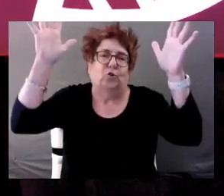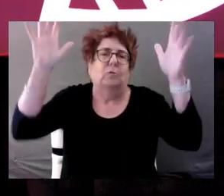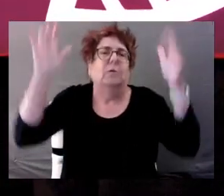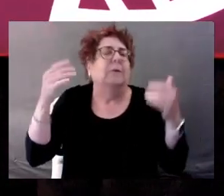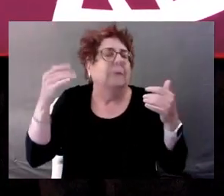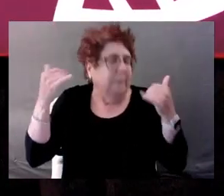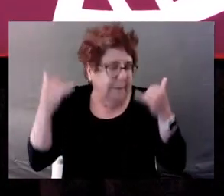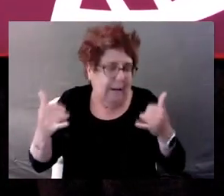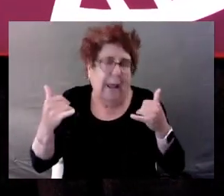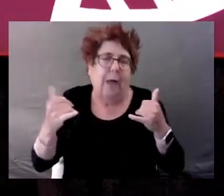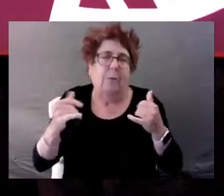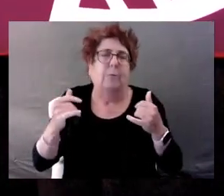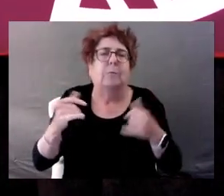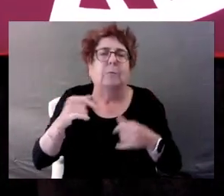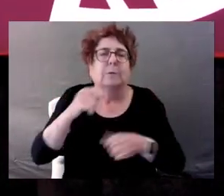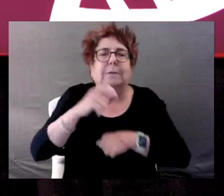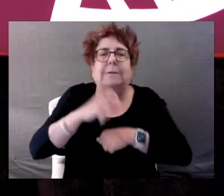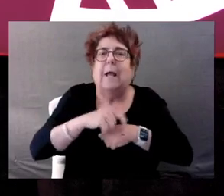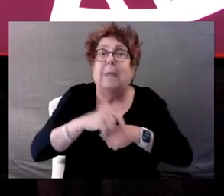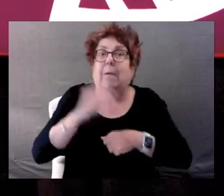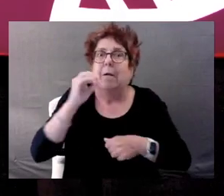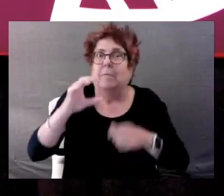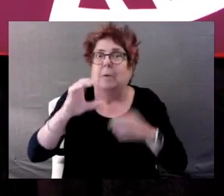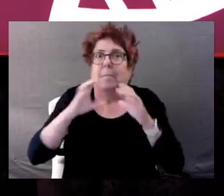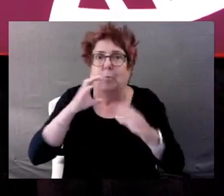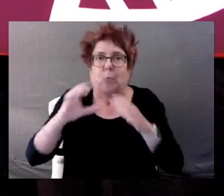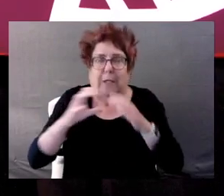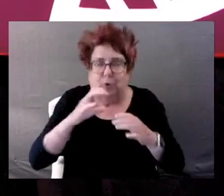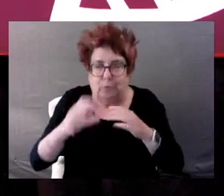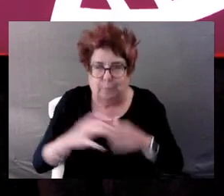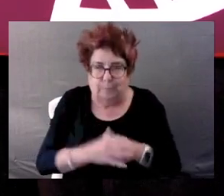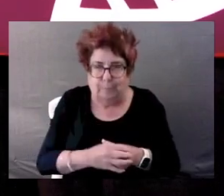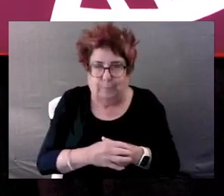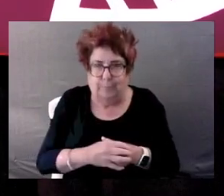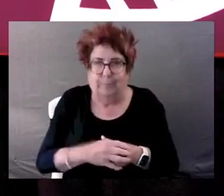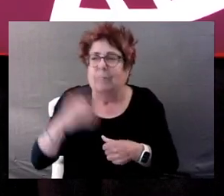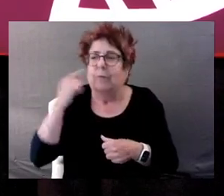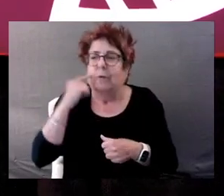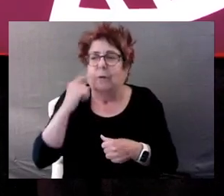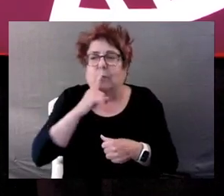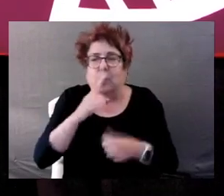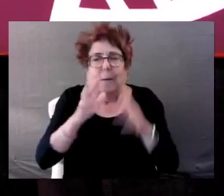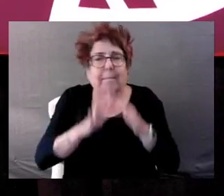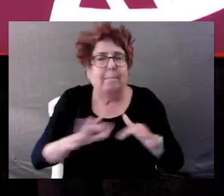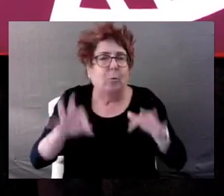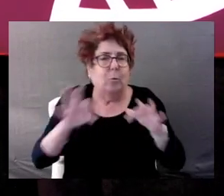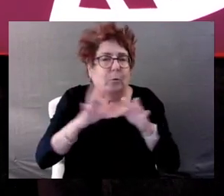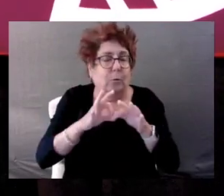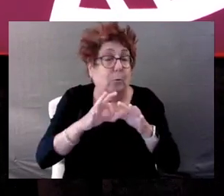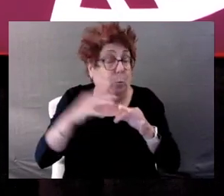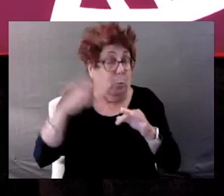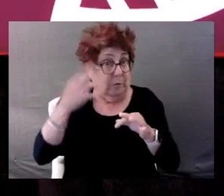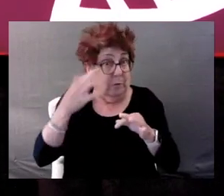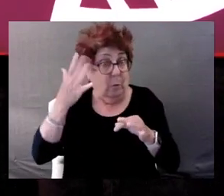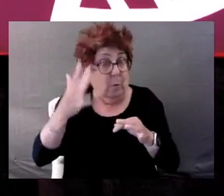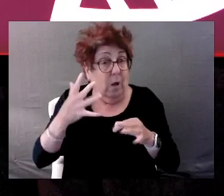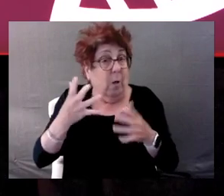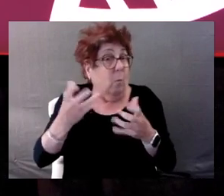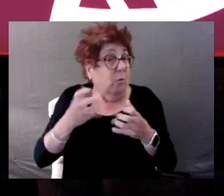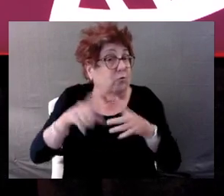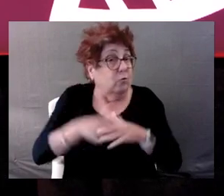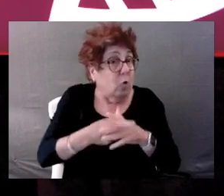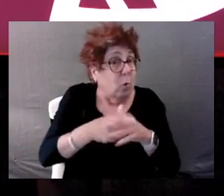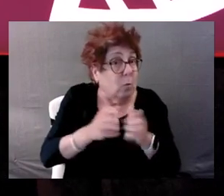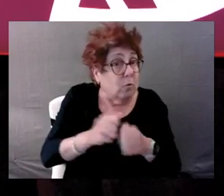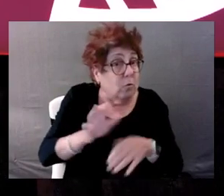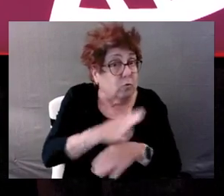in an age of communications. And so I think it's really important. The reason why I want to start with the psalm, this little light of mine, is because